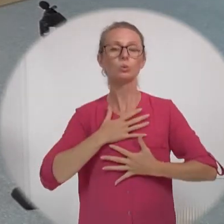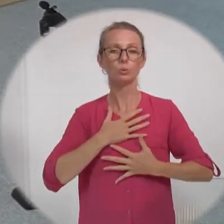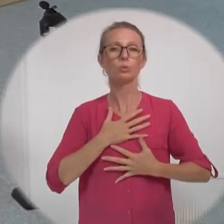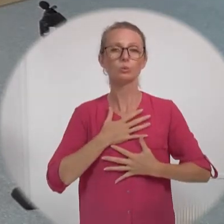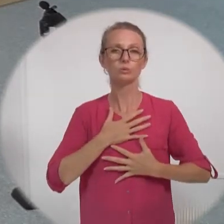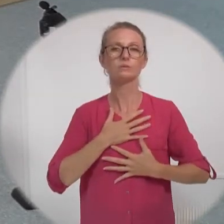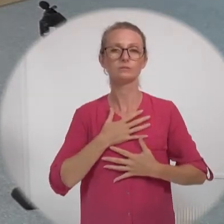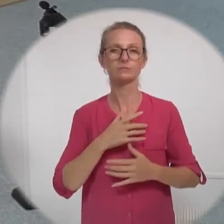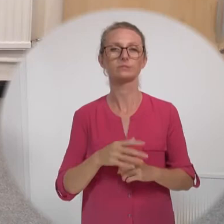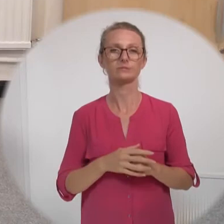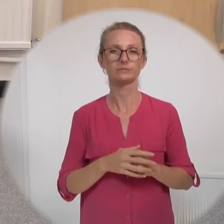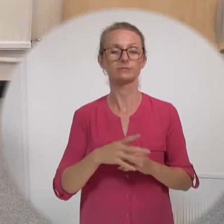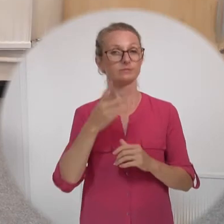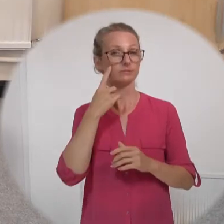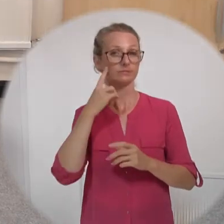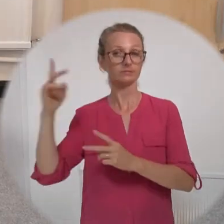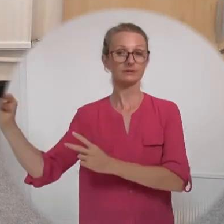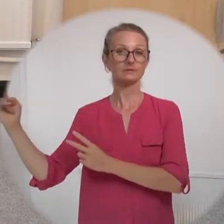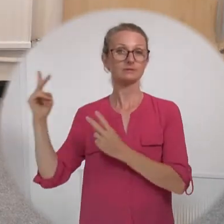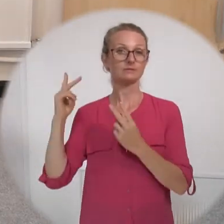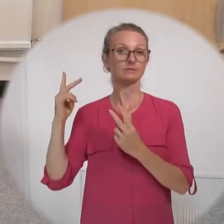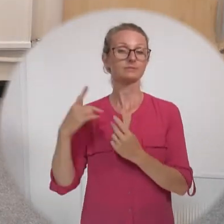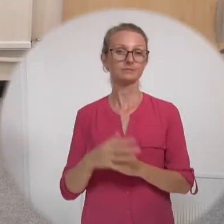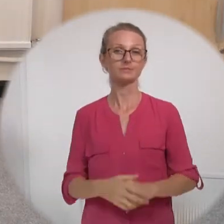From the side, it looks like this.